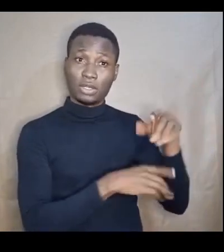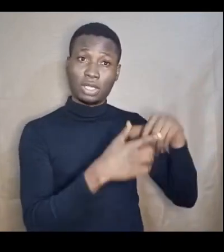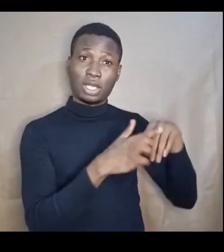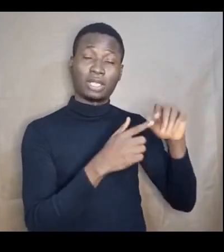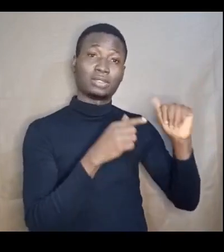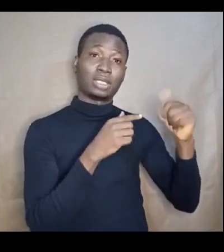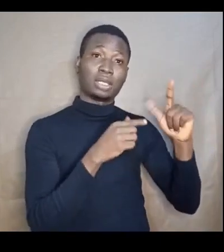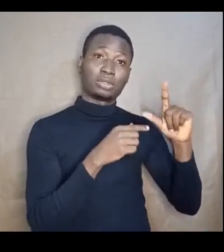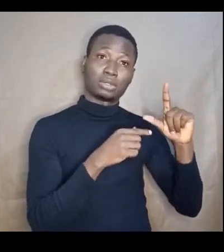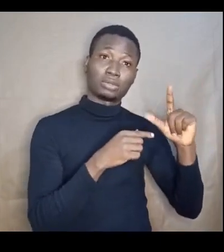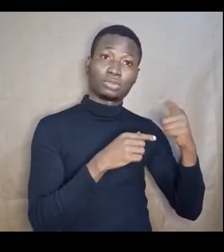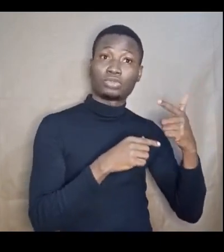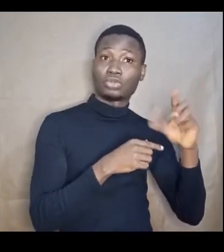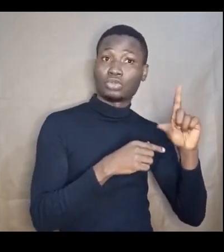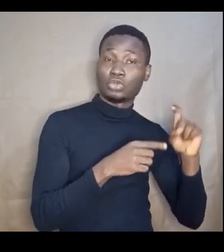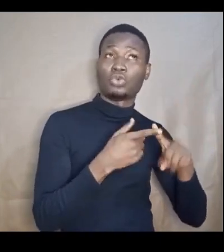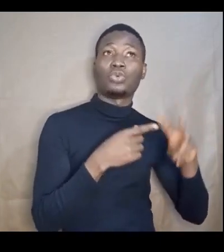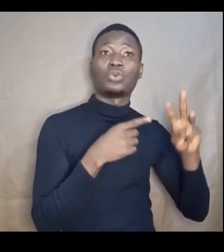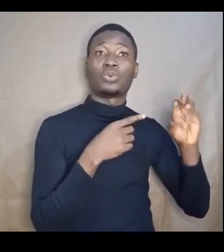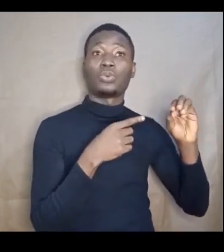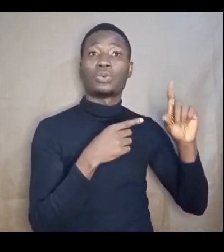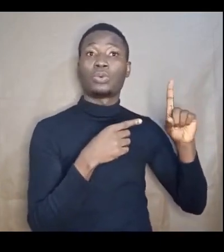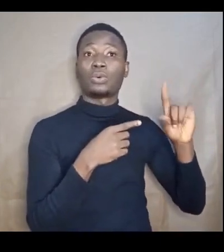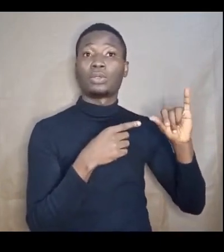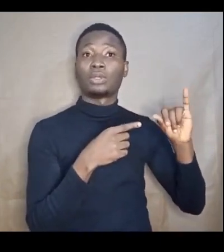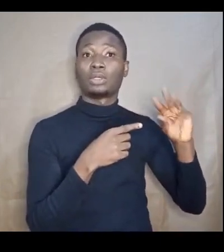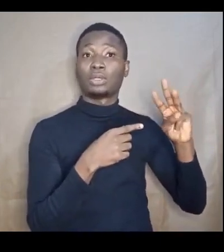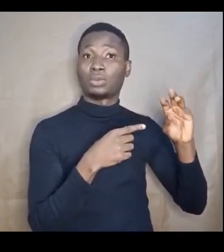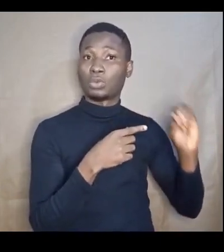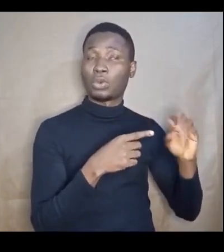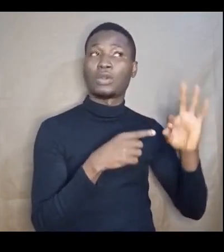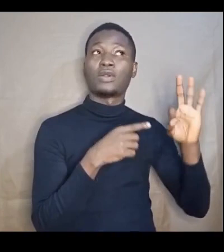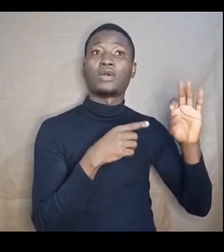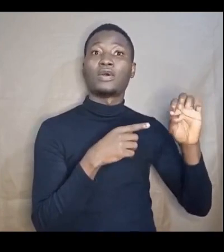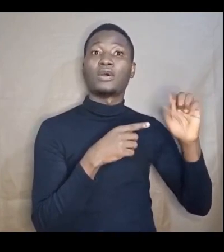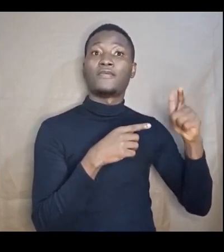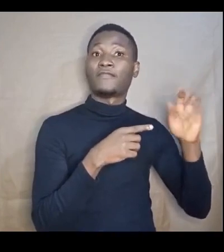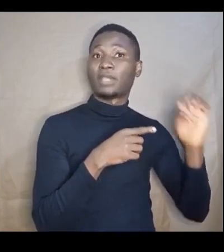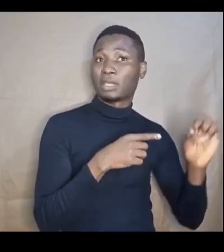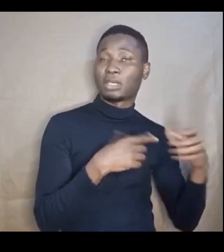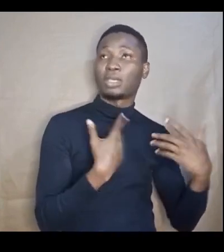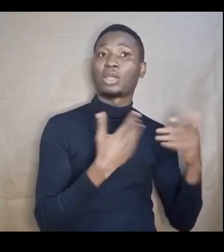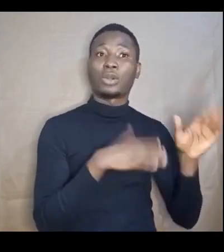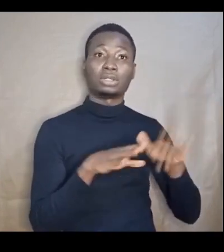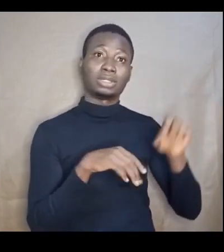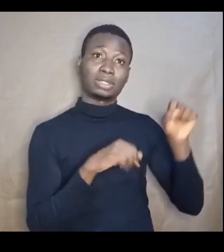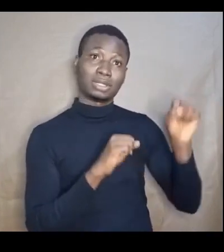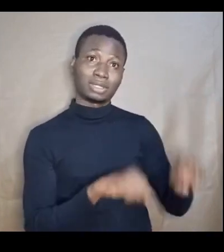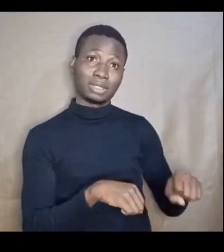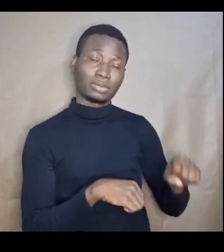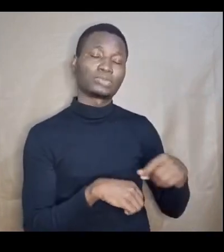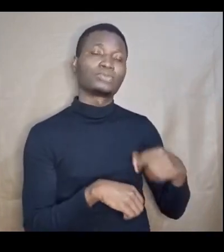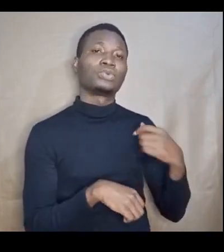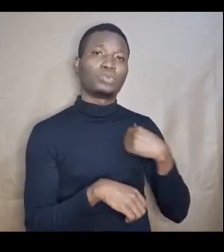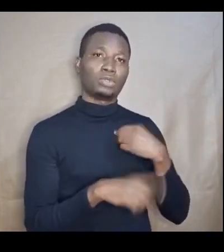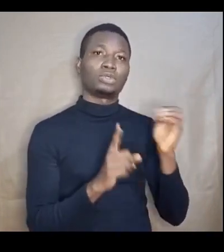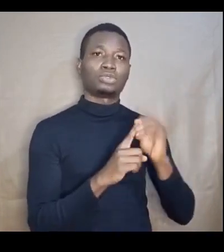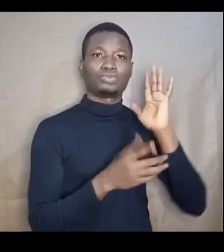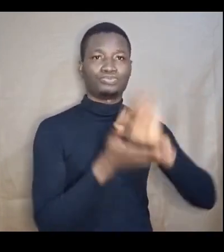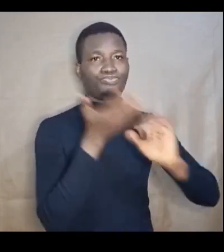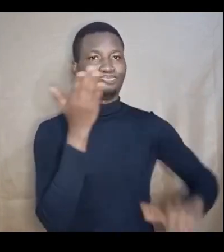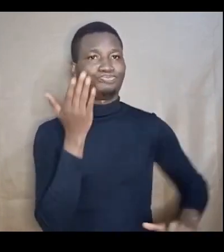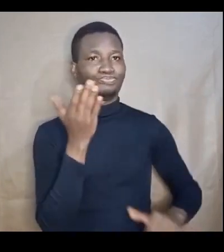Silas Walks, Wally Walk, Fege, and Onisha South drainage channels have also been dealt with.